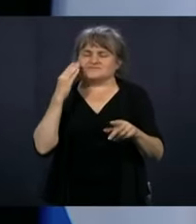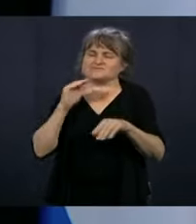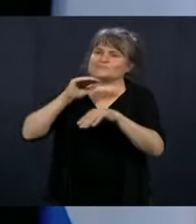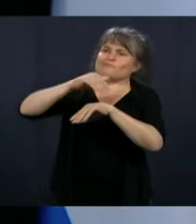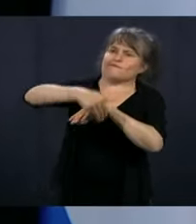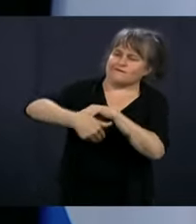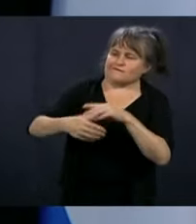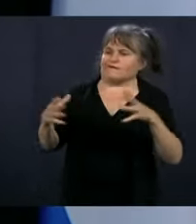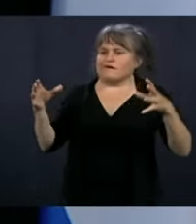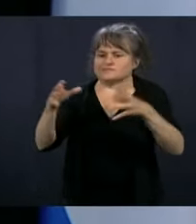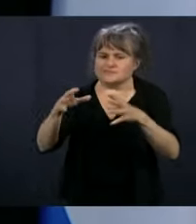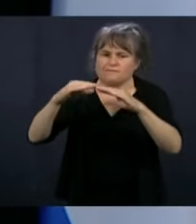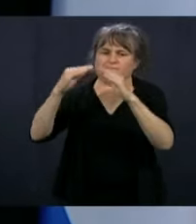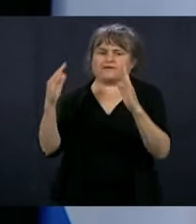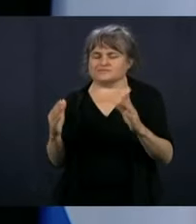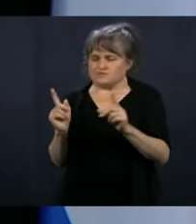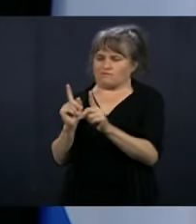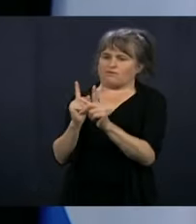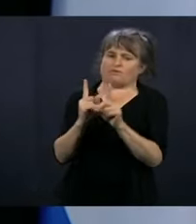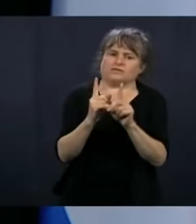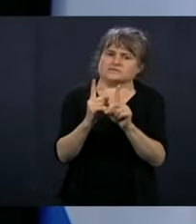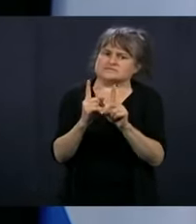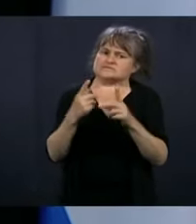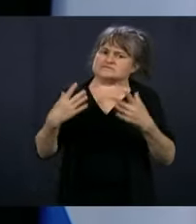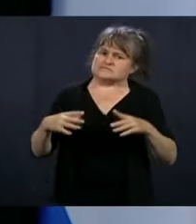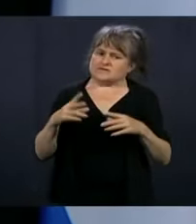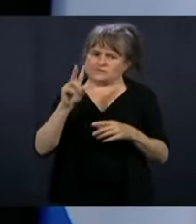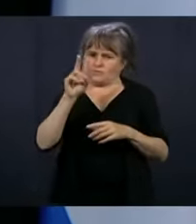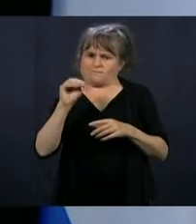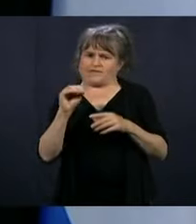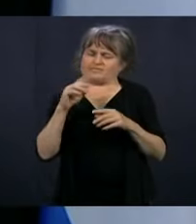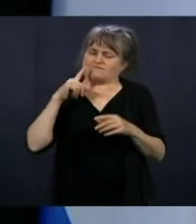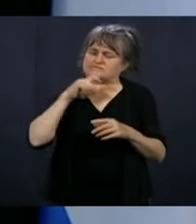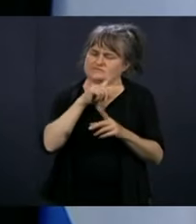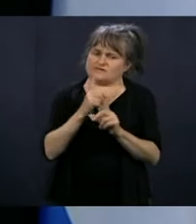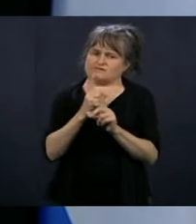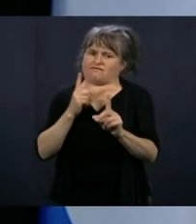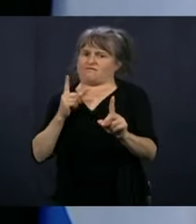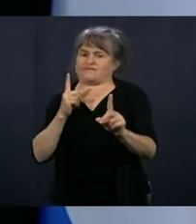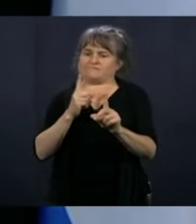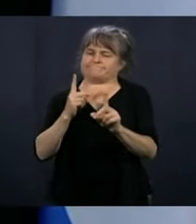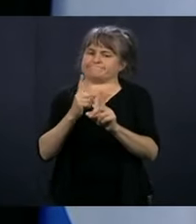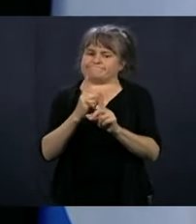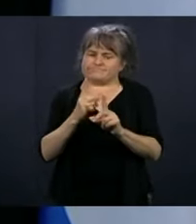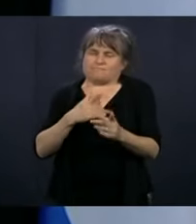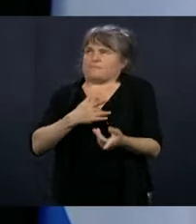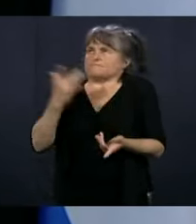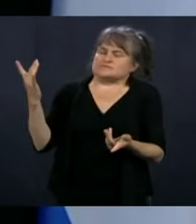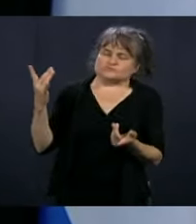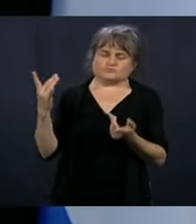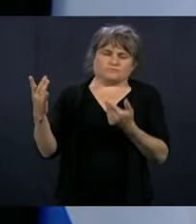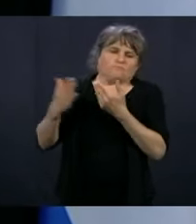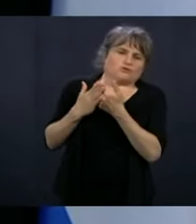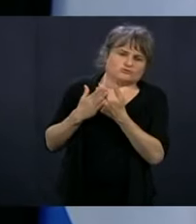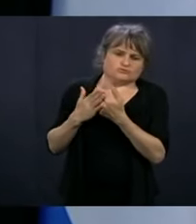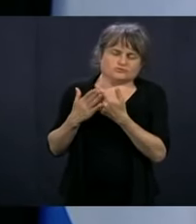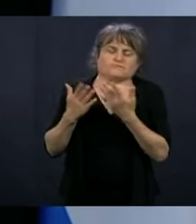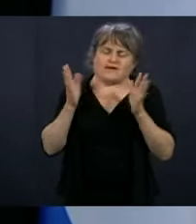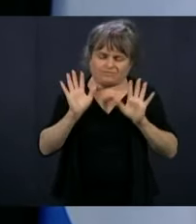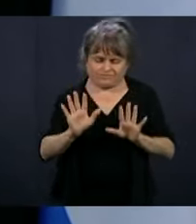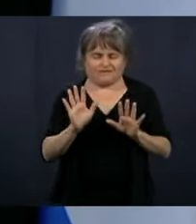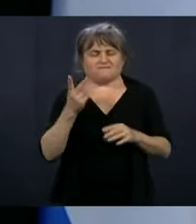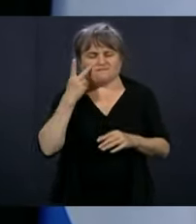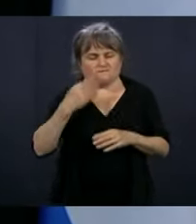2 meters gets a little smaller sometimes. We had to be rigorous at the beginning and see what kind of reaction we